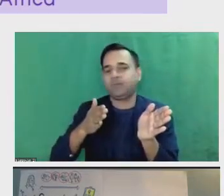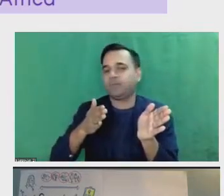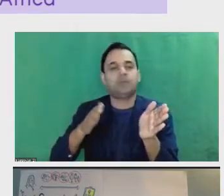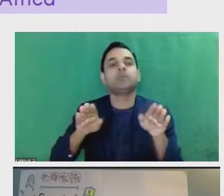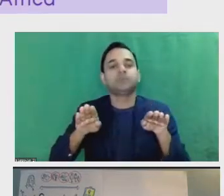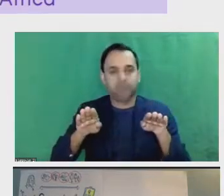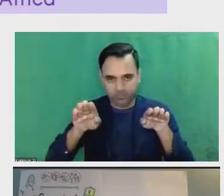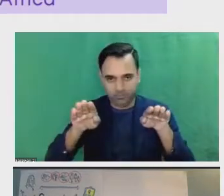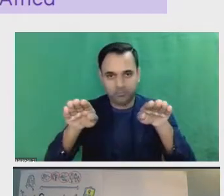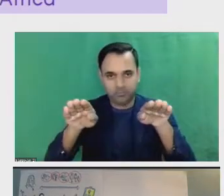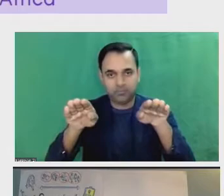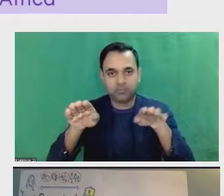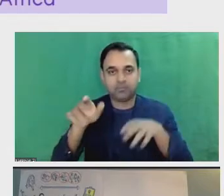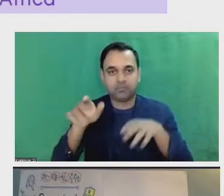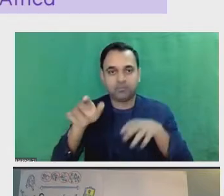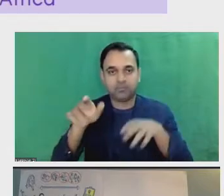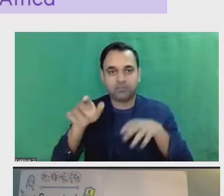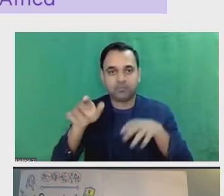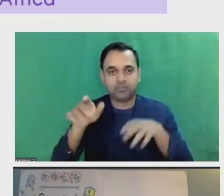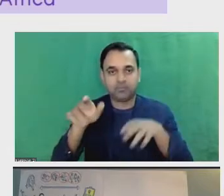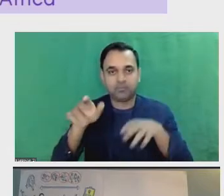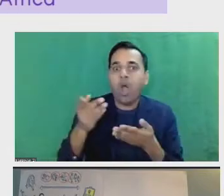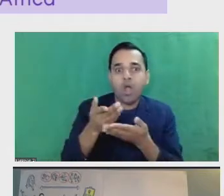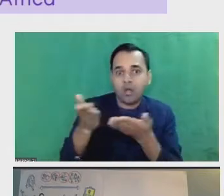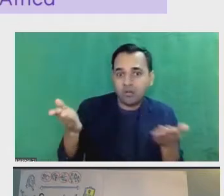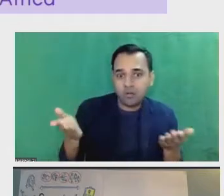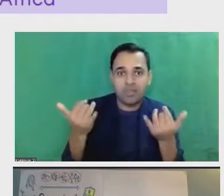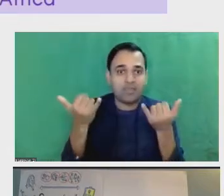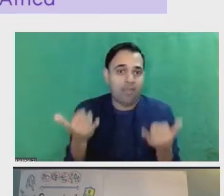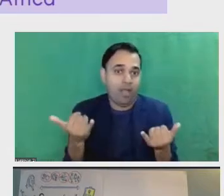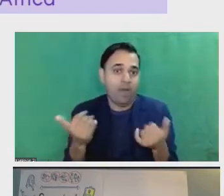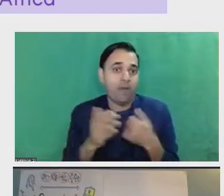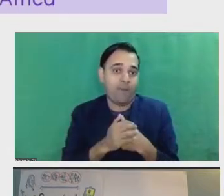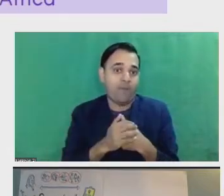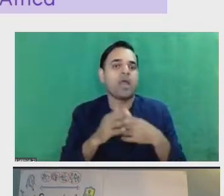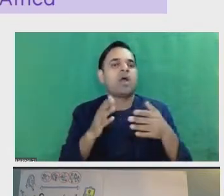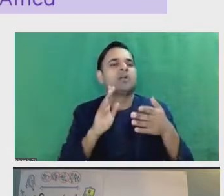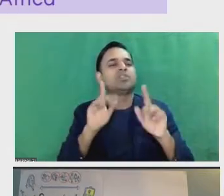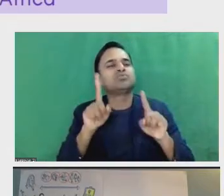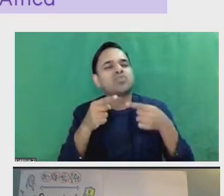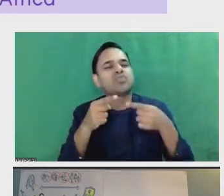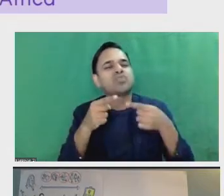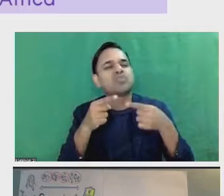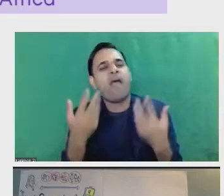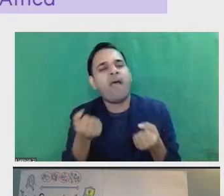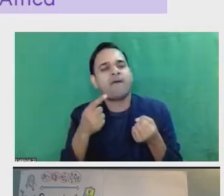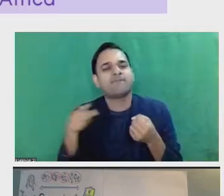be unique to that particular region? So there is probably two parts to answer to